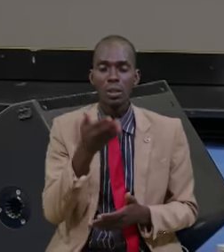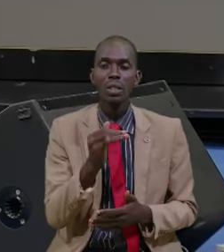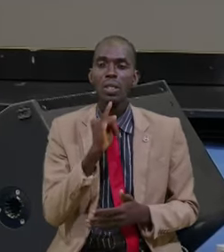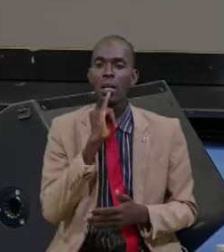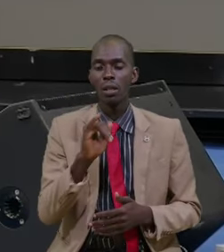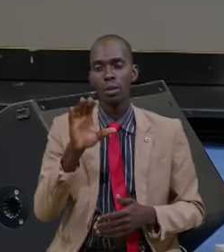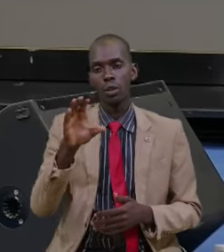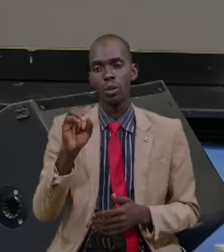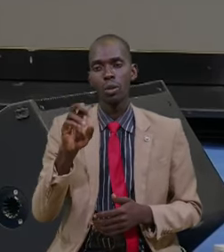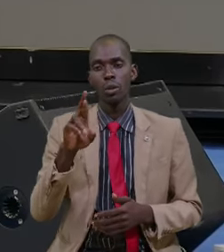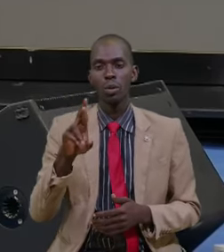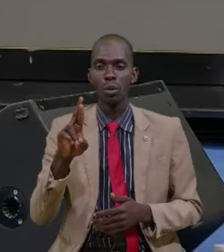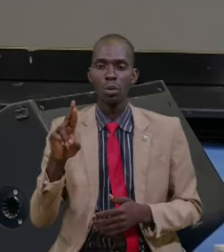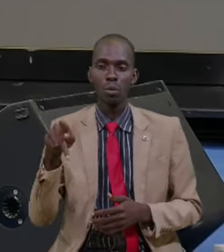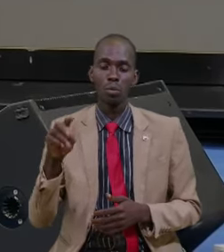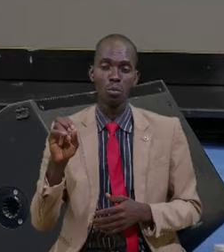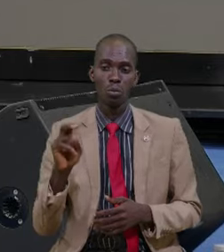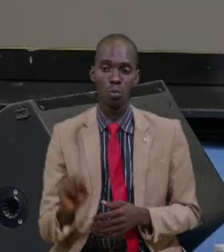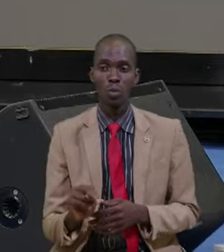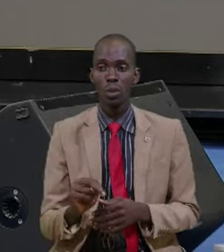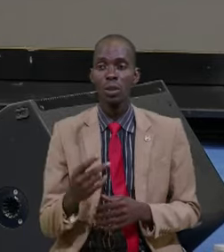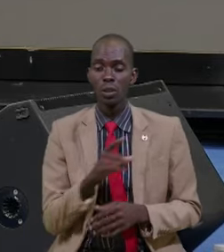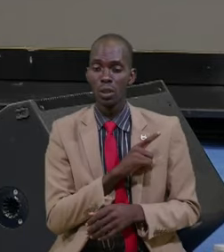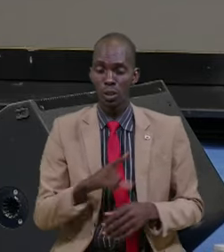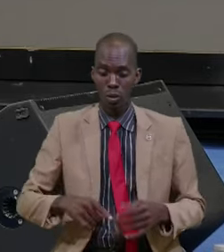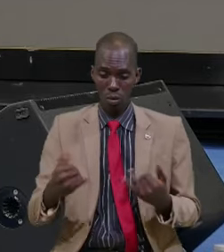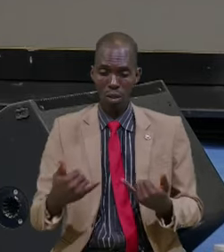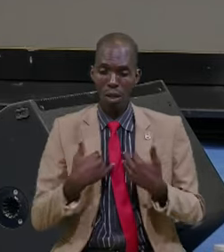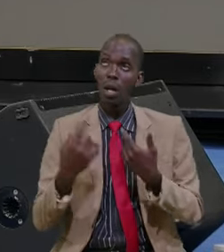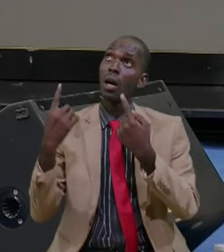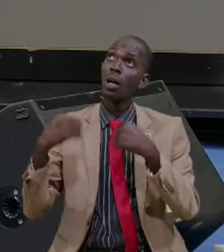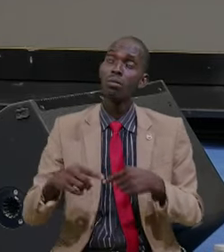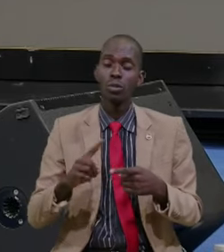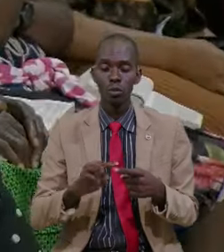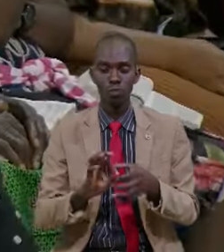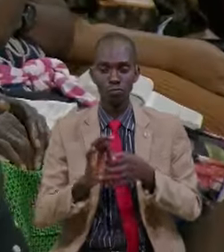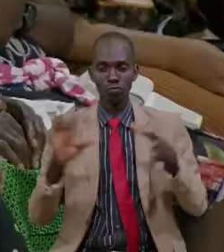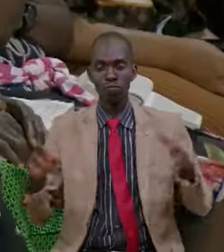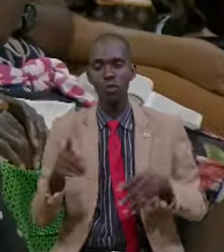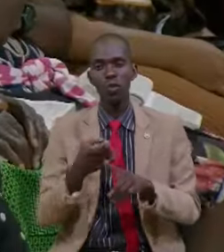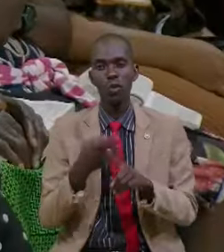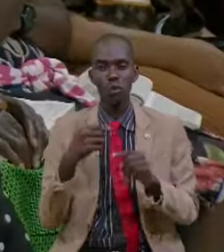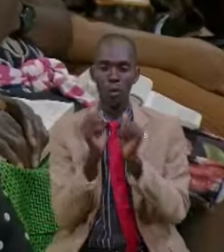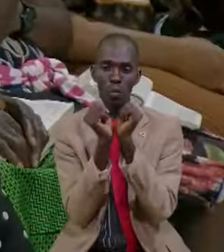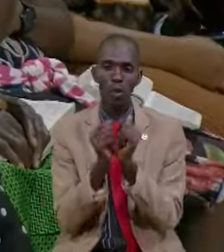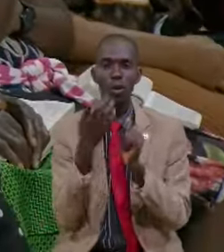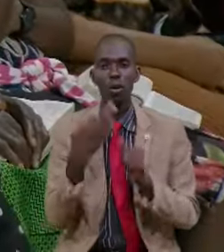tonight the Lord has come to set you free from the bondage of corruption. And then